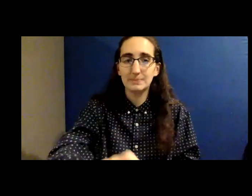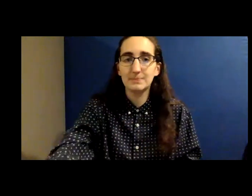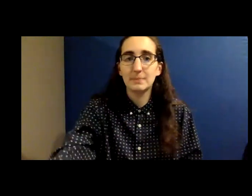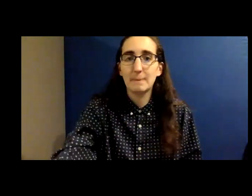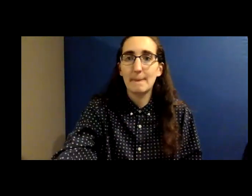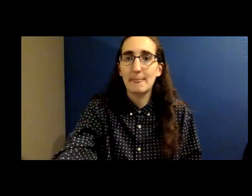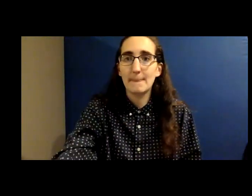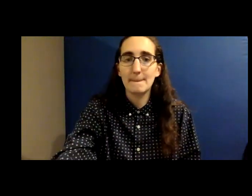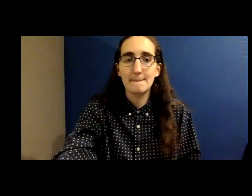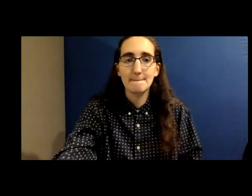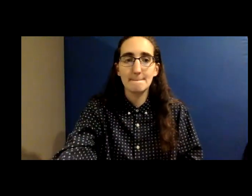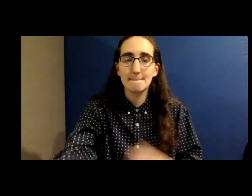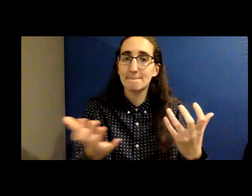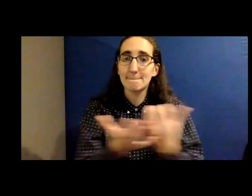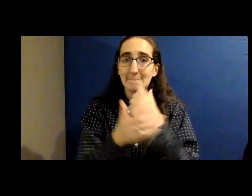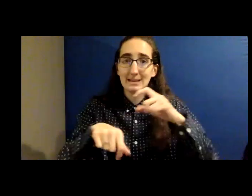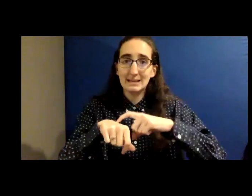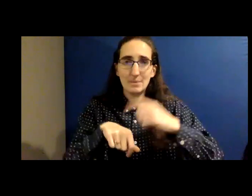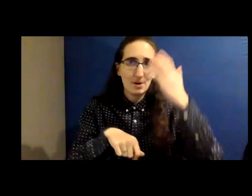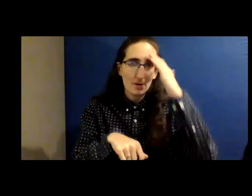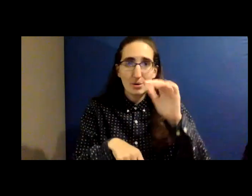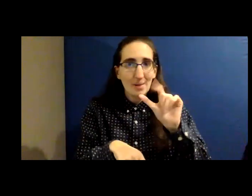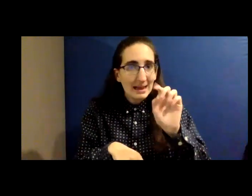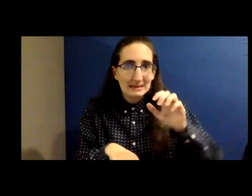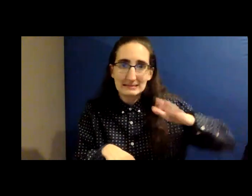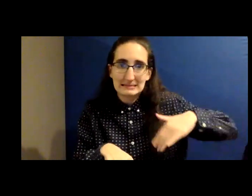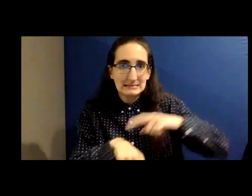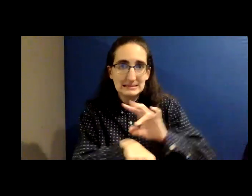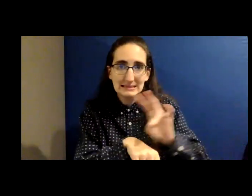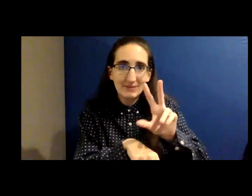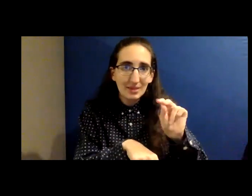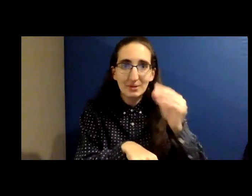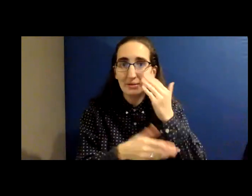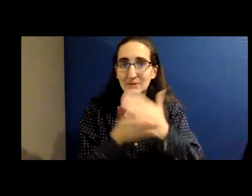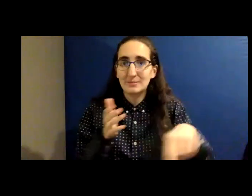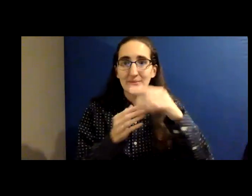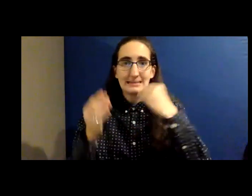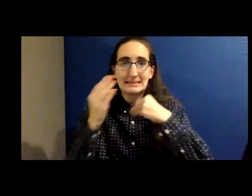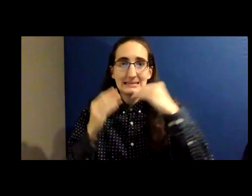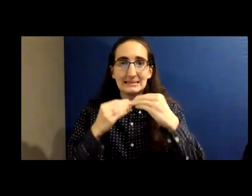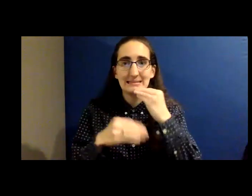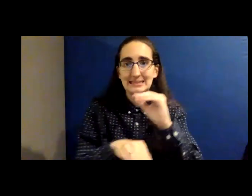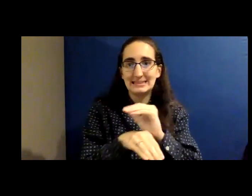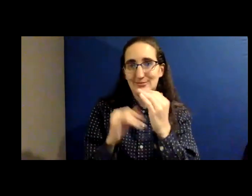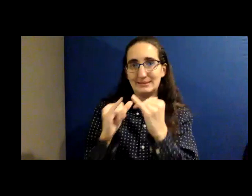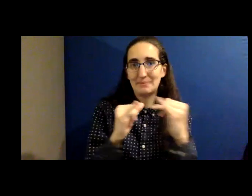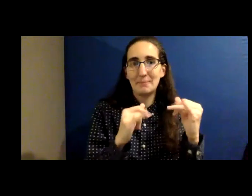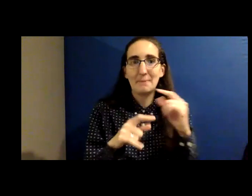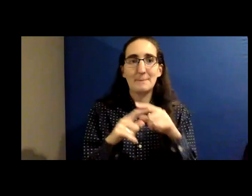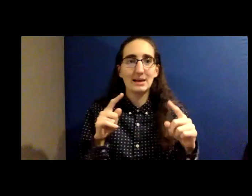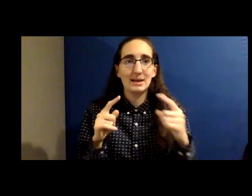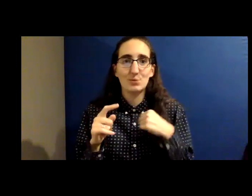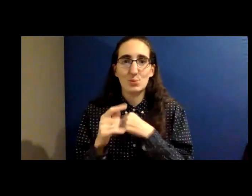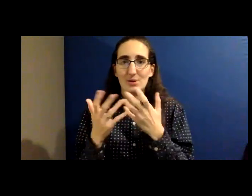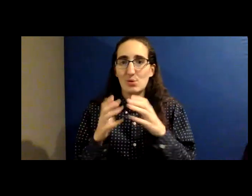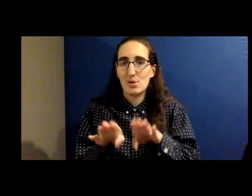just open this time. We know it's late. We know some of you maybe have been eating dinner alongside us, but we want